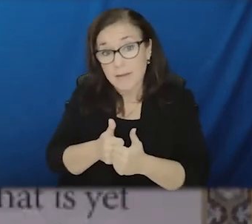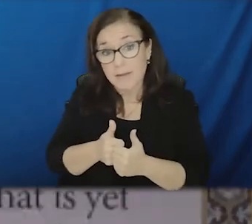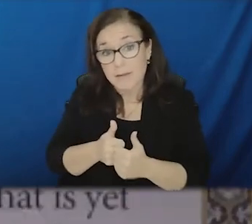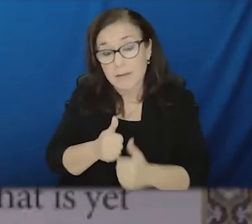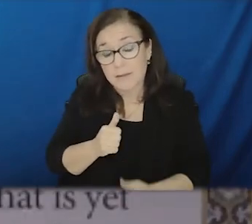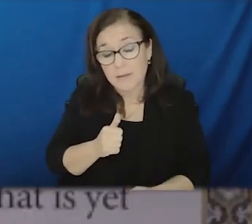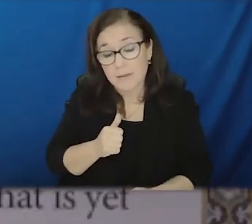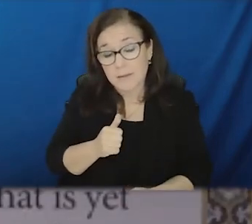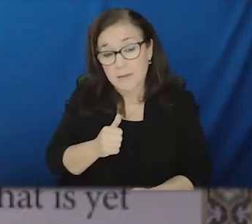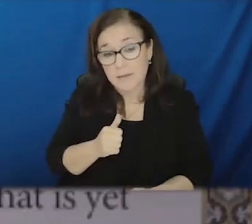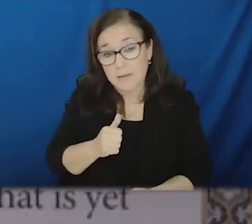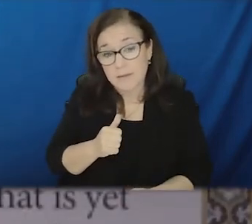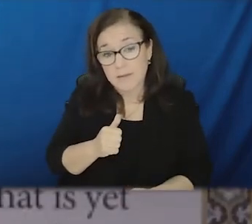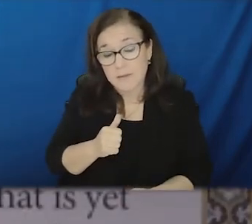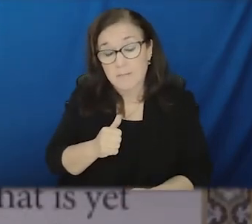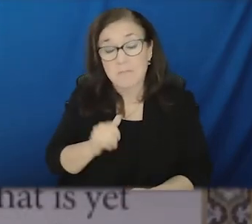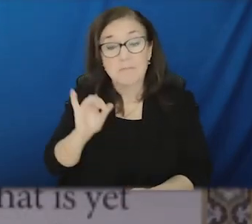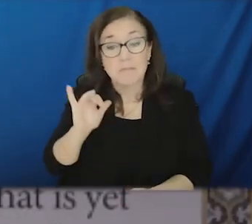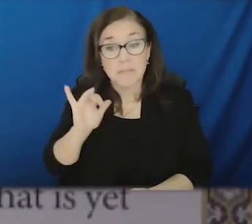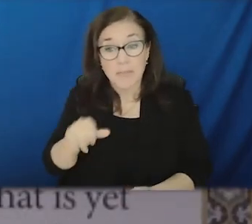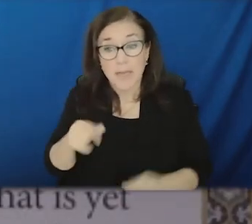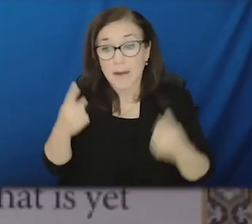done in conjunction with